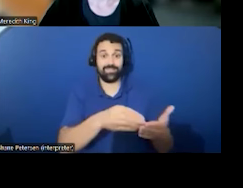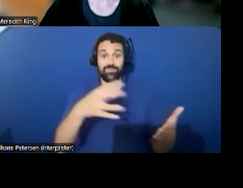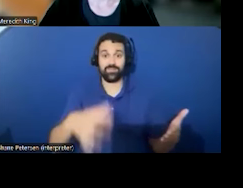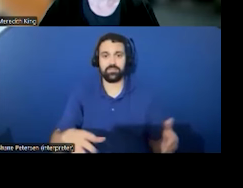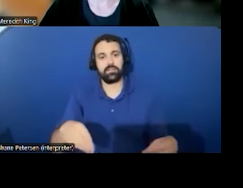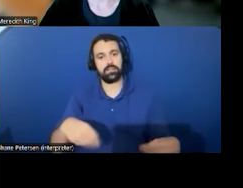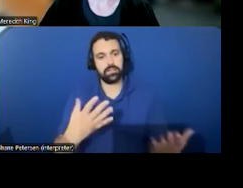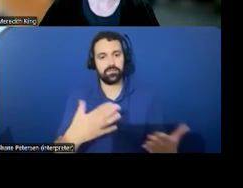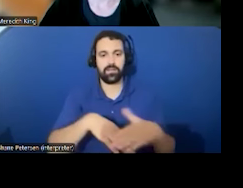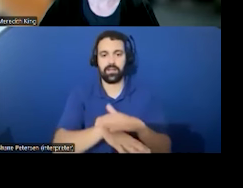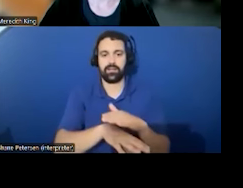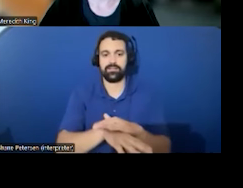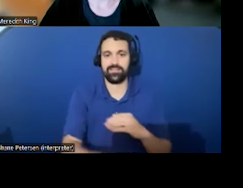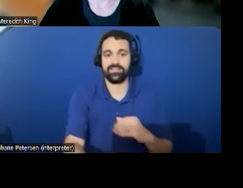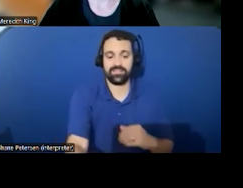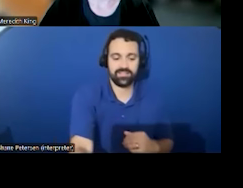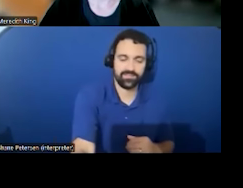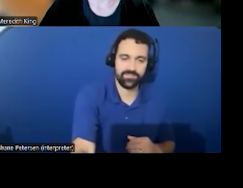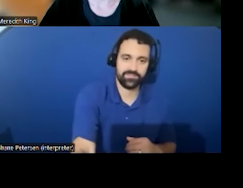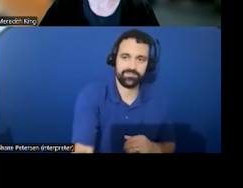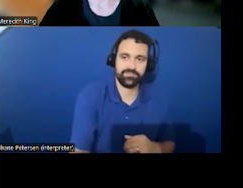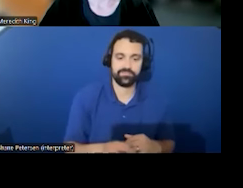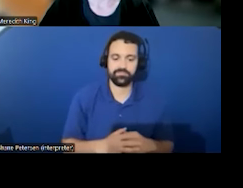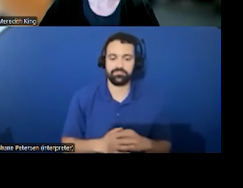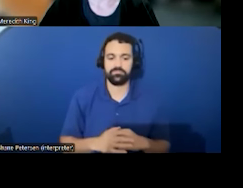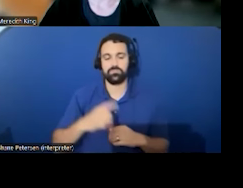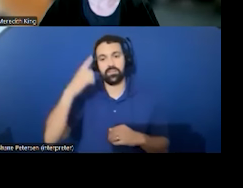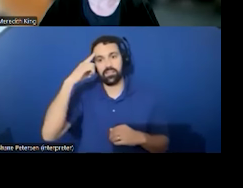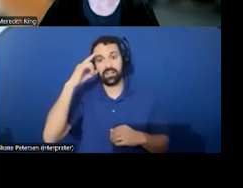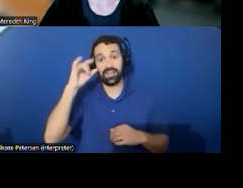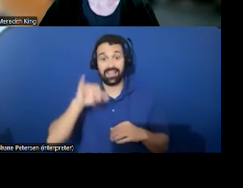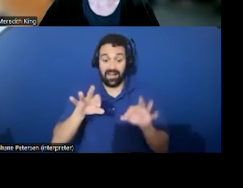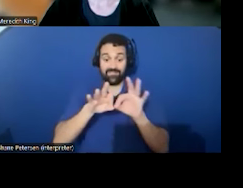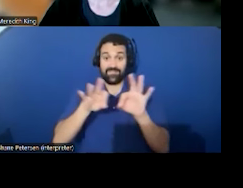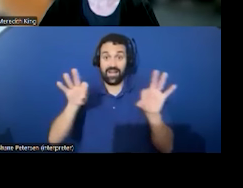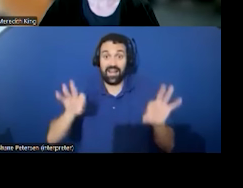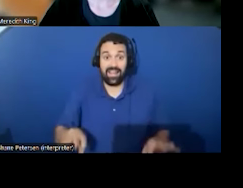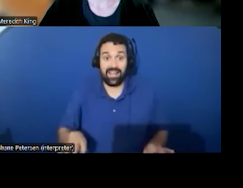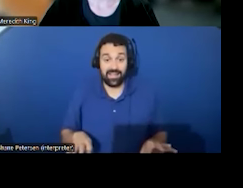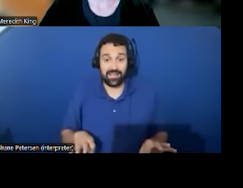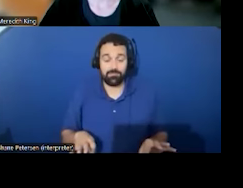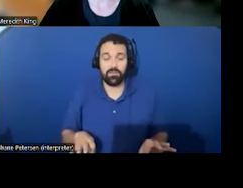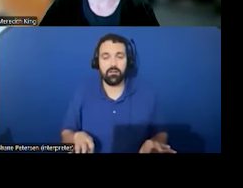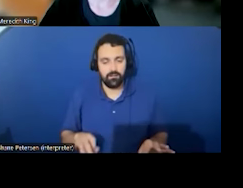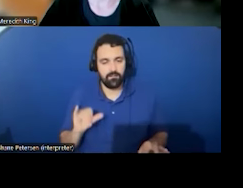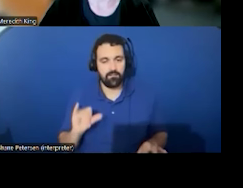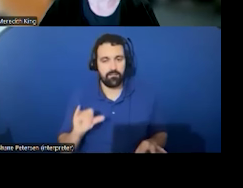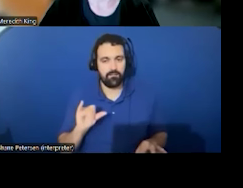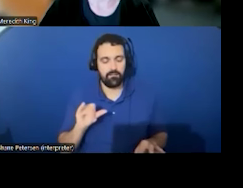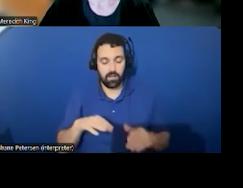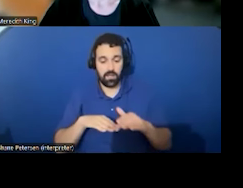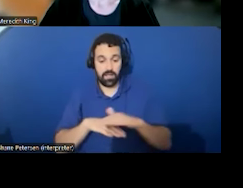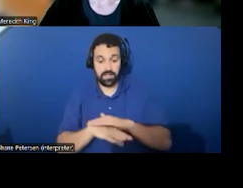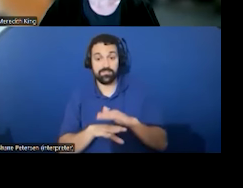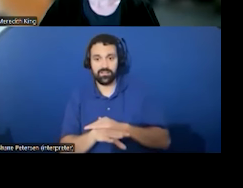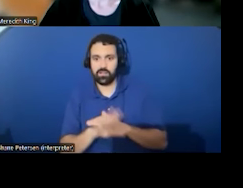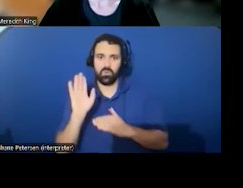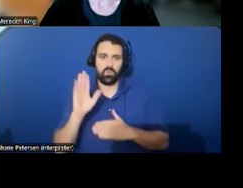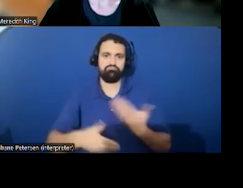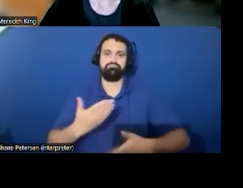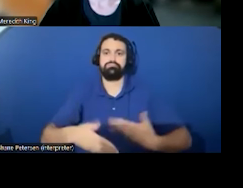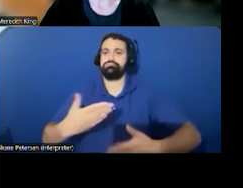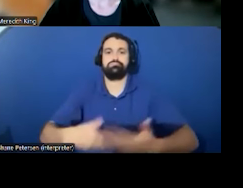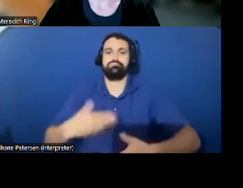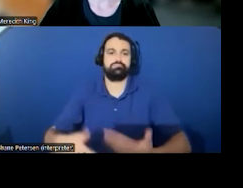when we're using that framework and thinking from that framework, it means that accessibility is just going to flow from it.